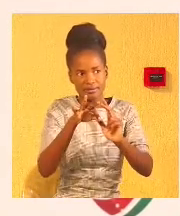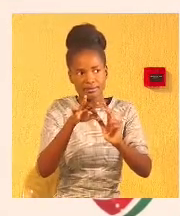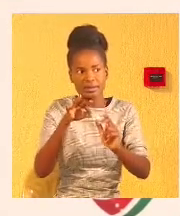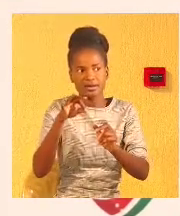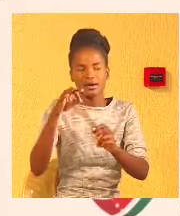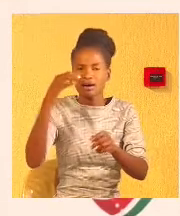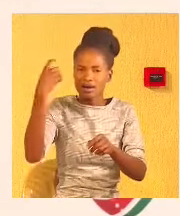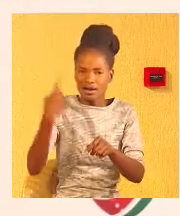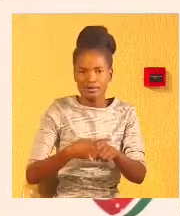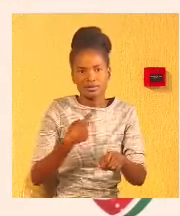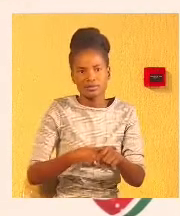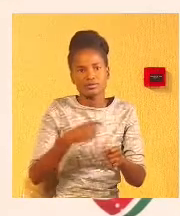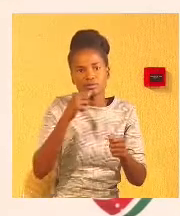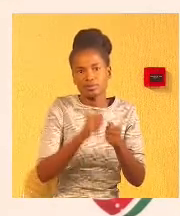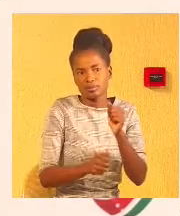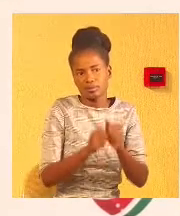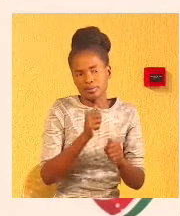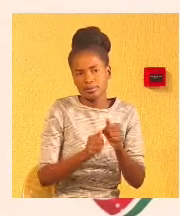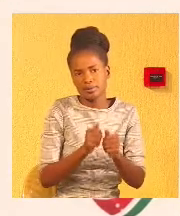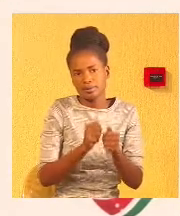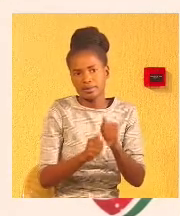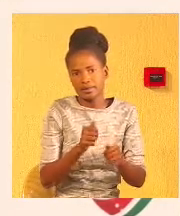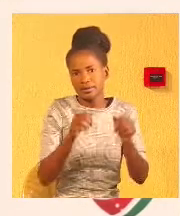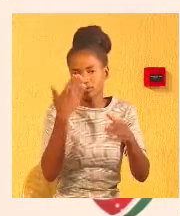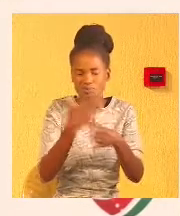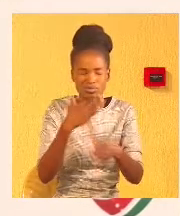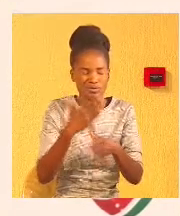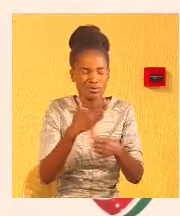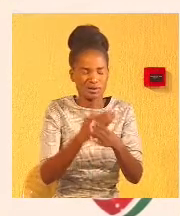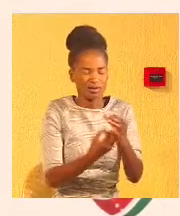affected in terms of their production.